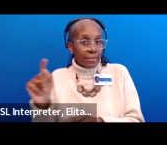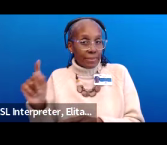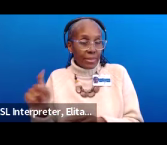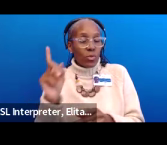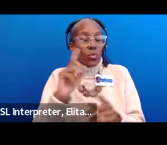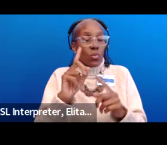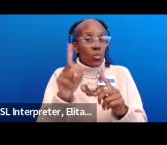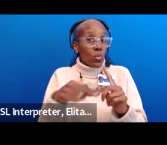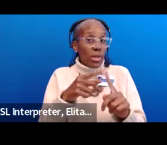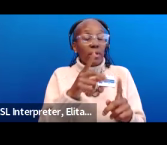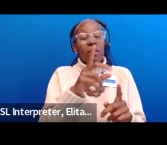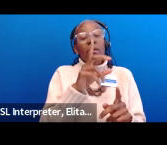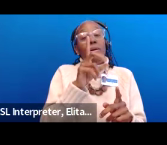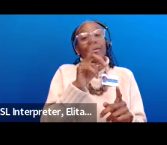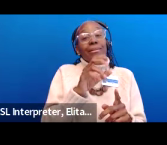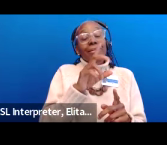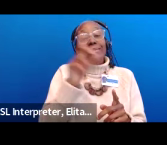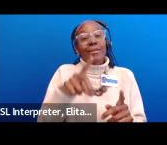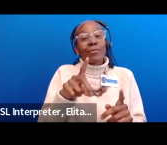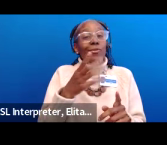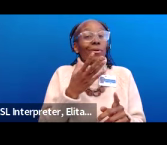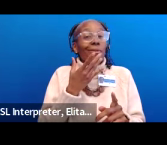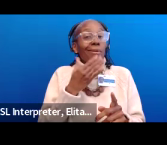Colorado. So this is all very exciting news.